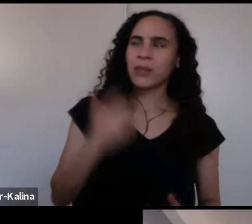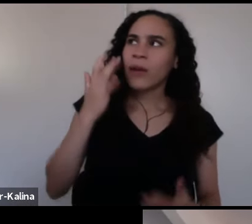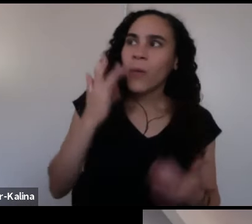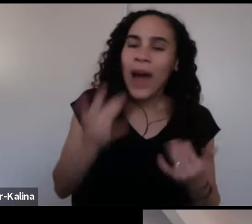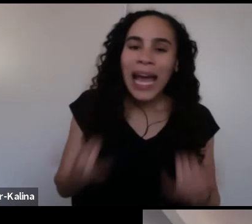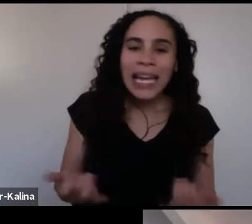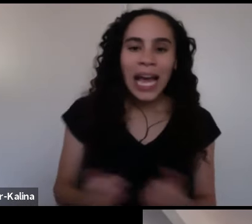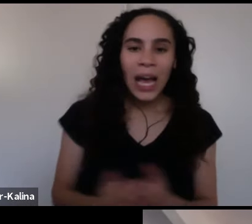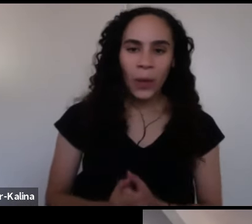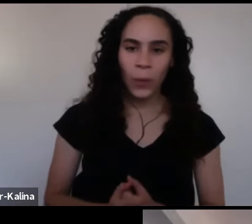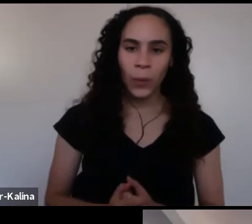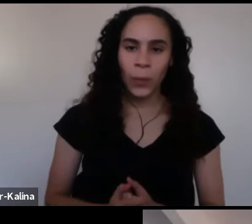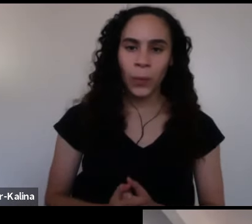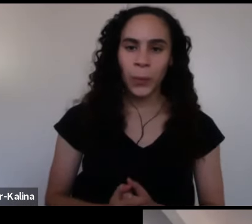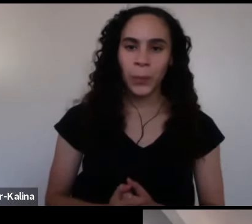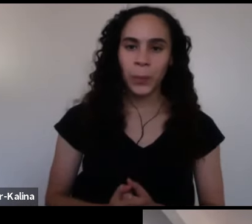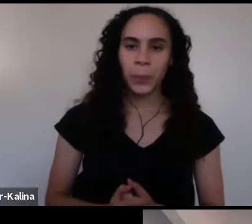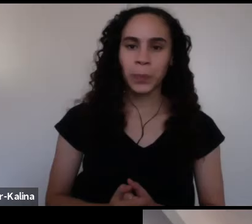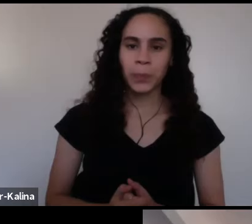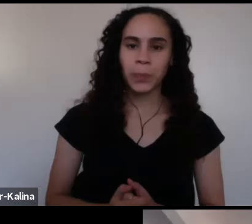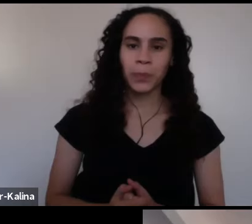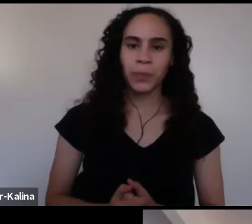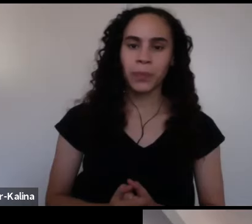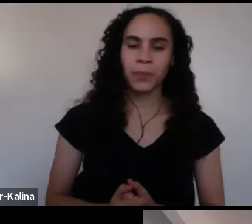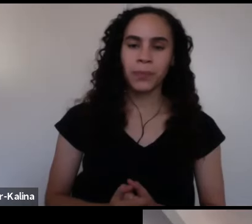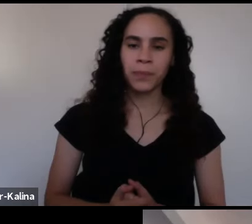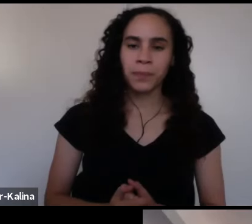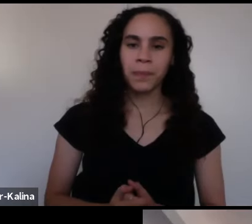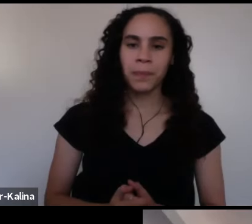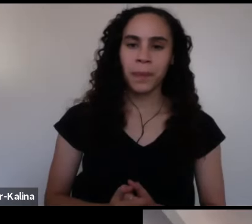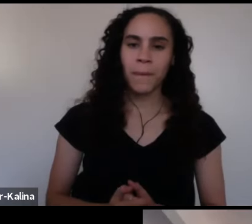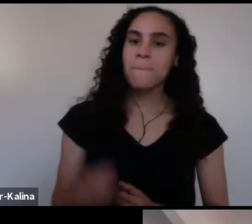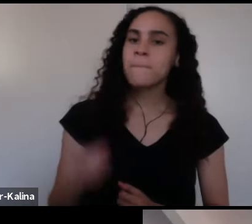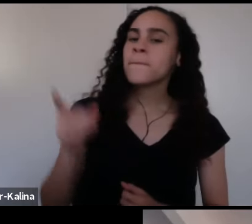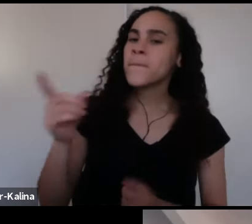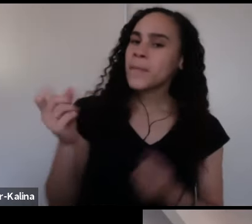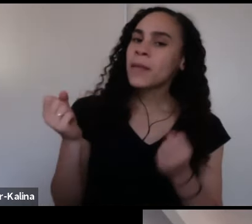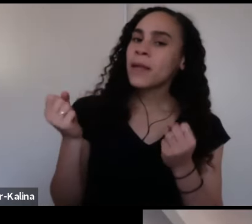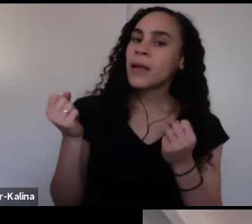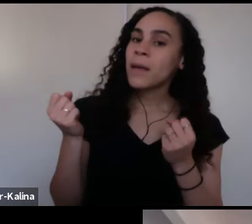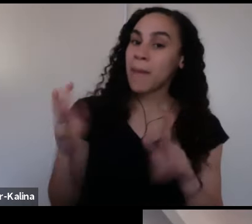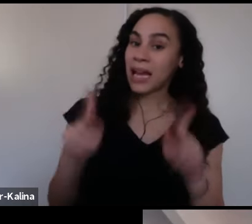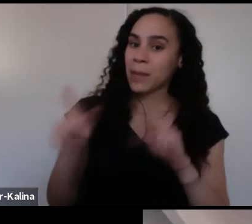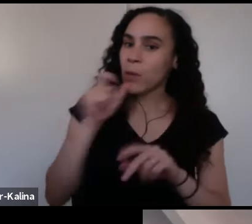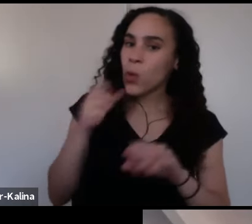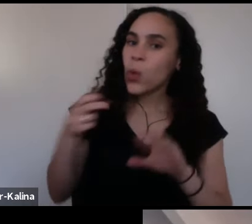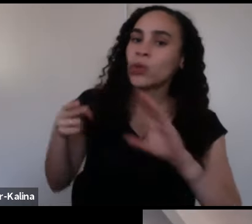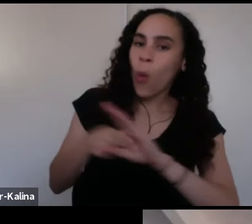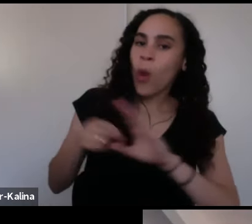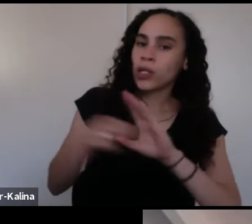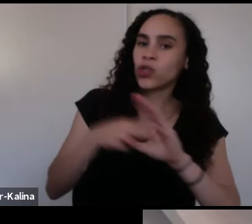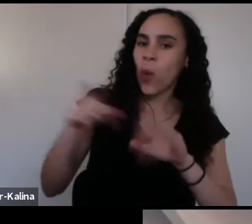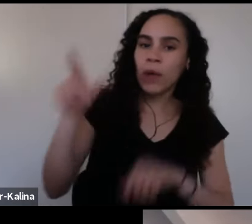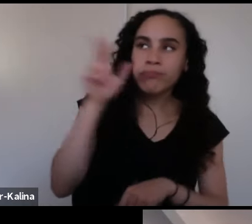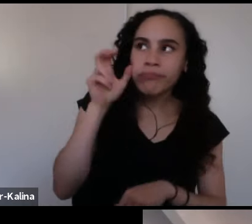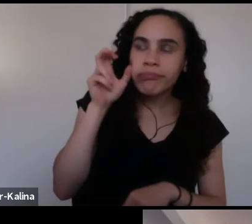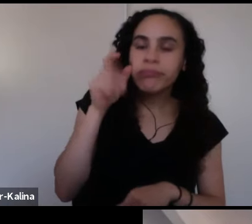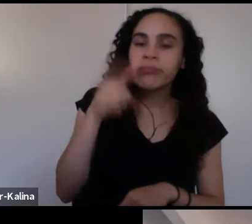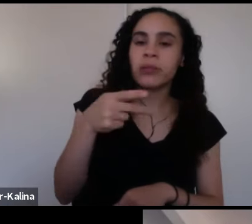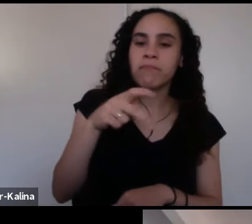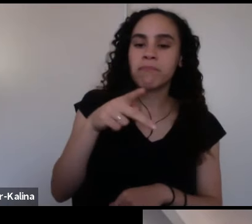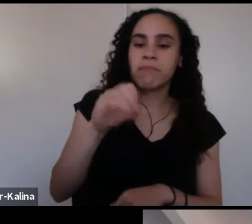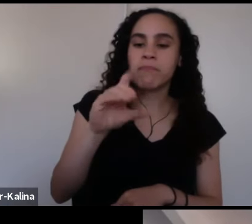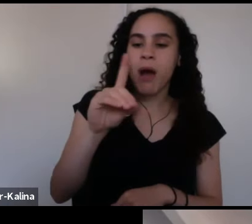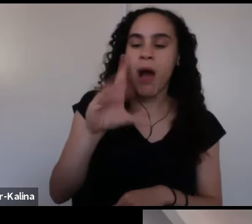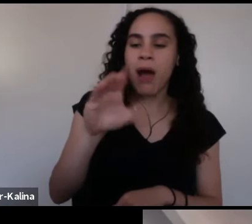So you spent a lot, there's a lot of people that join these calls and also listen to the podcast that are really